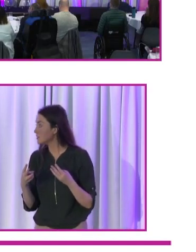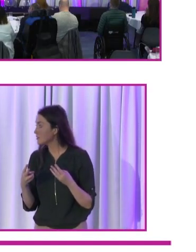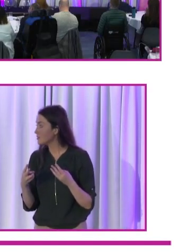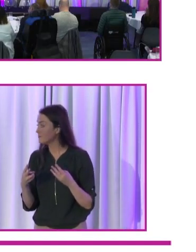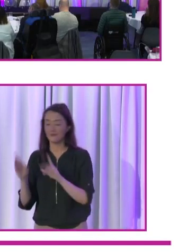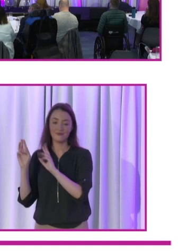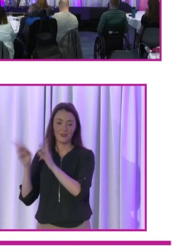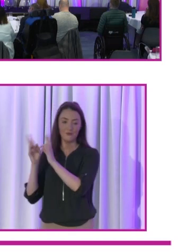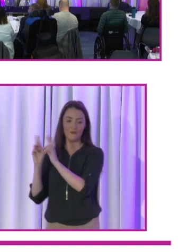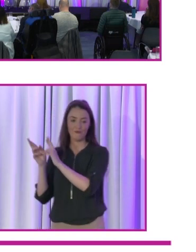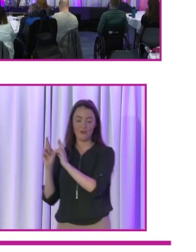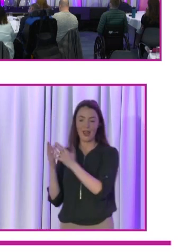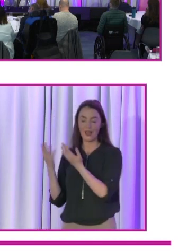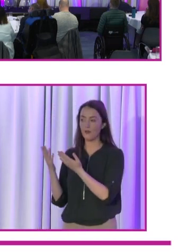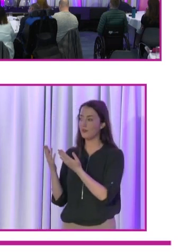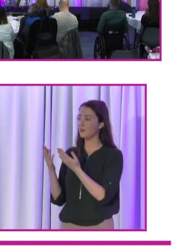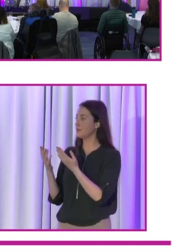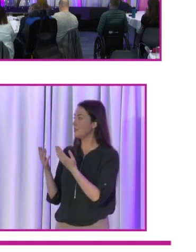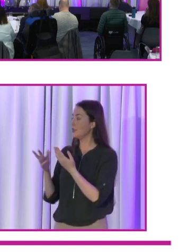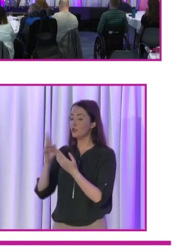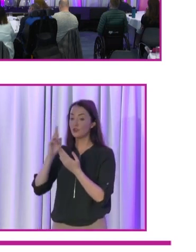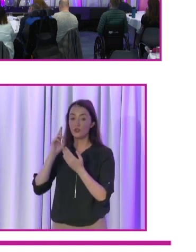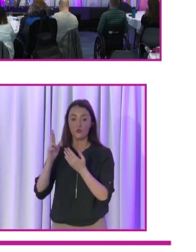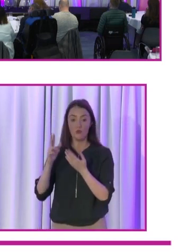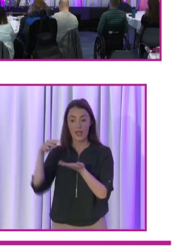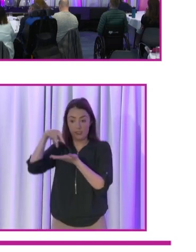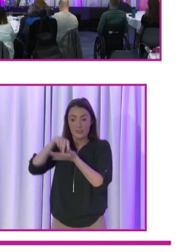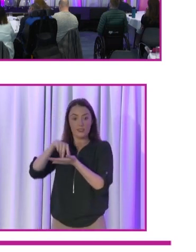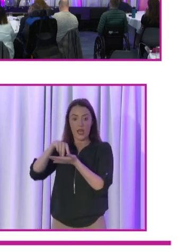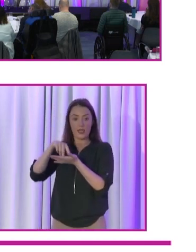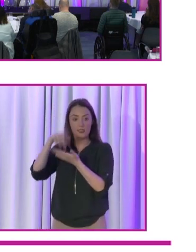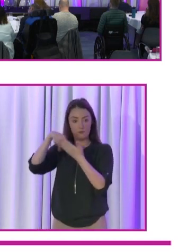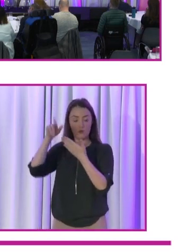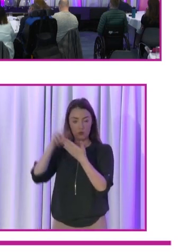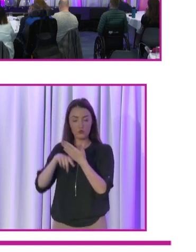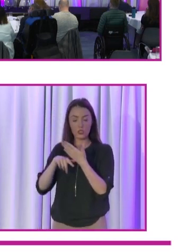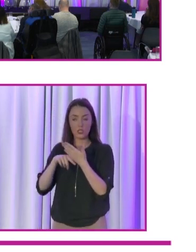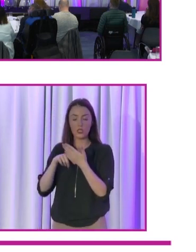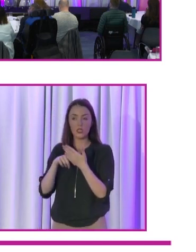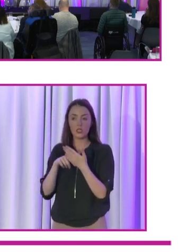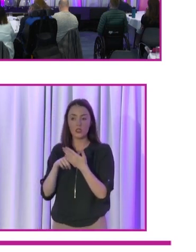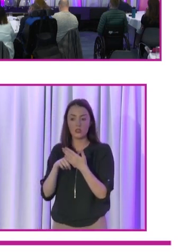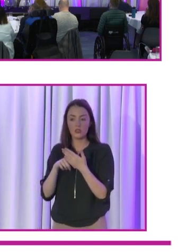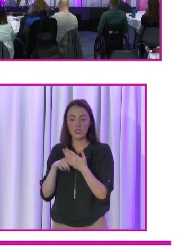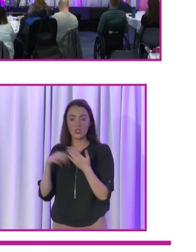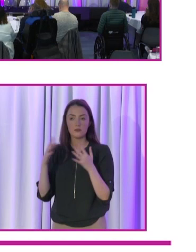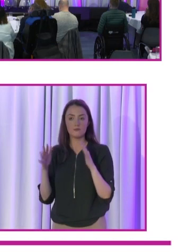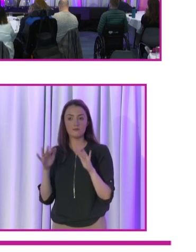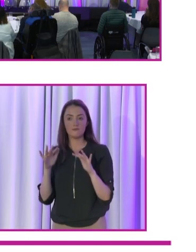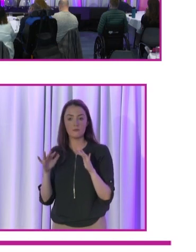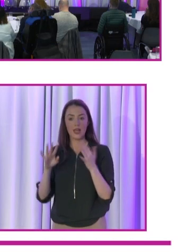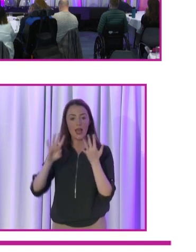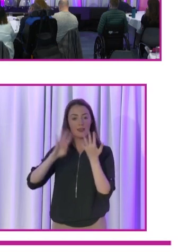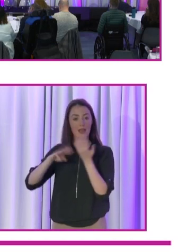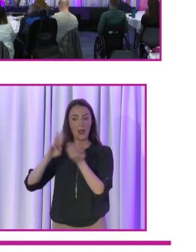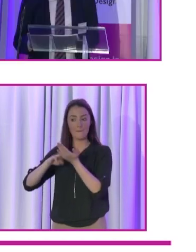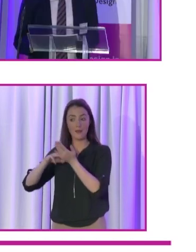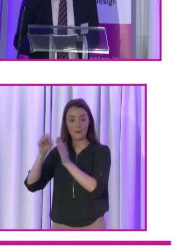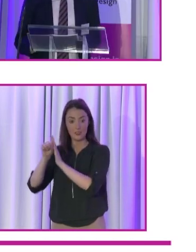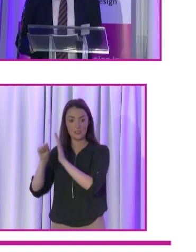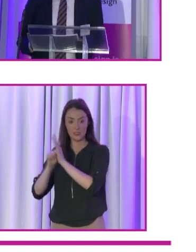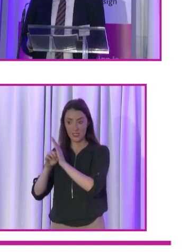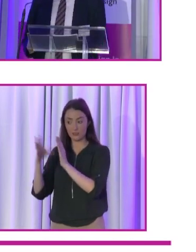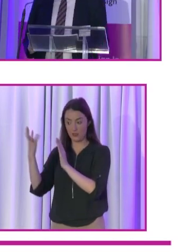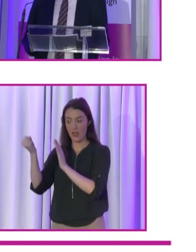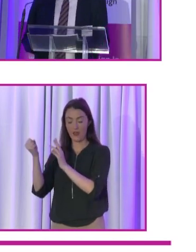there you go. The right to stand as candidate. There are actually around 9 member states in which this right